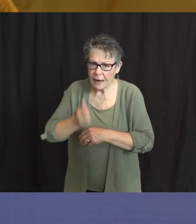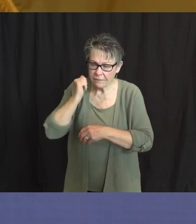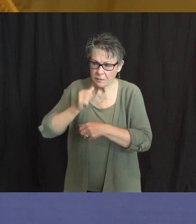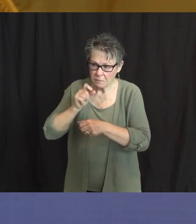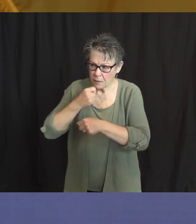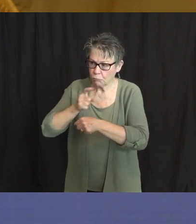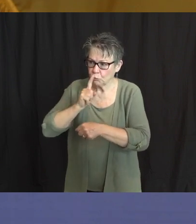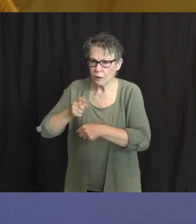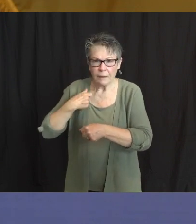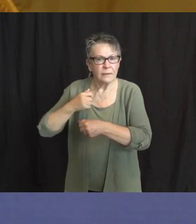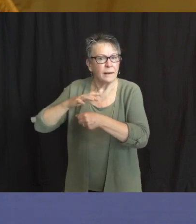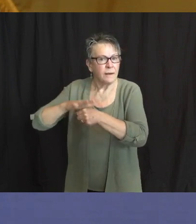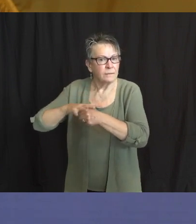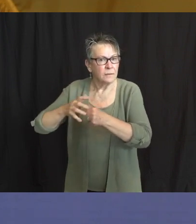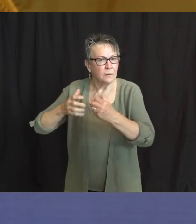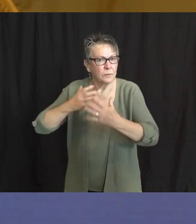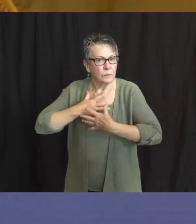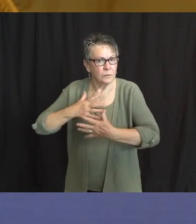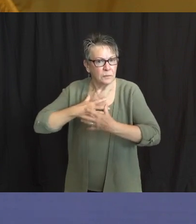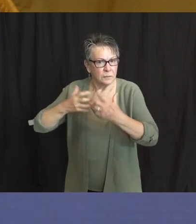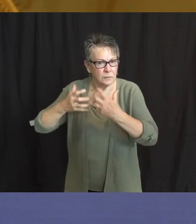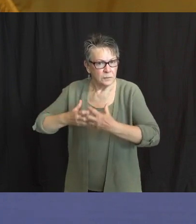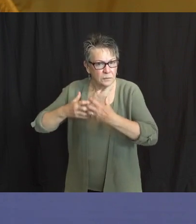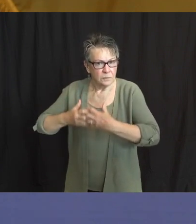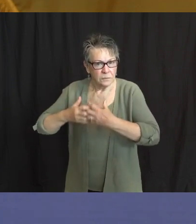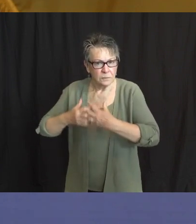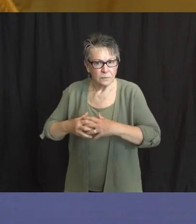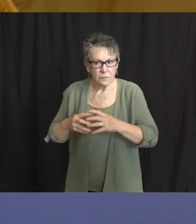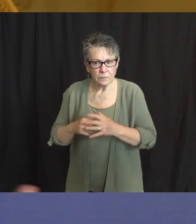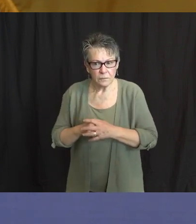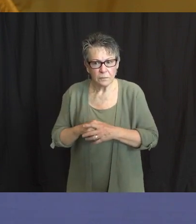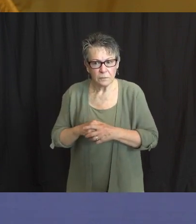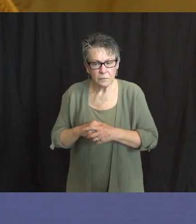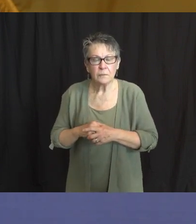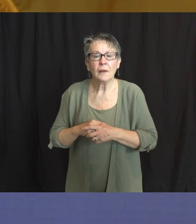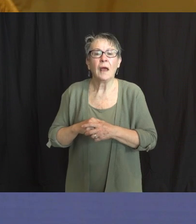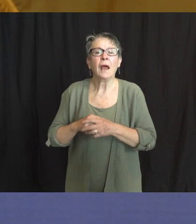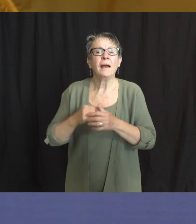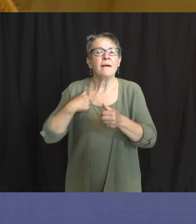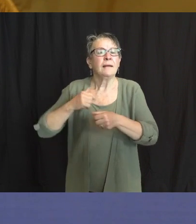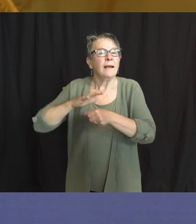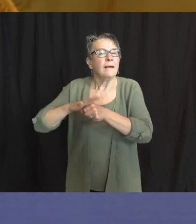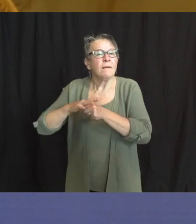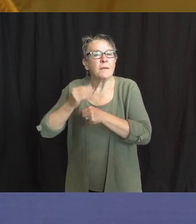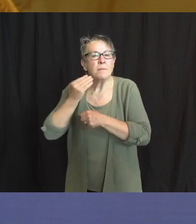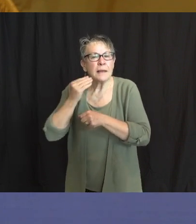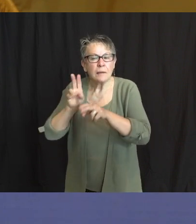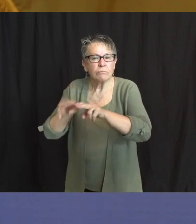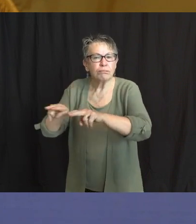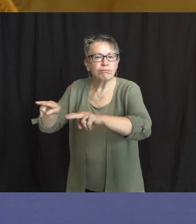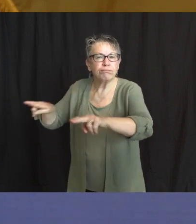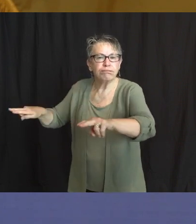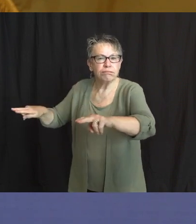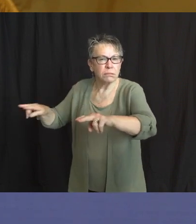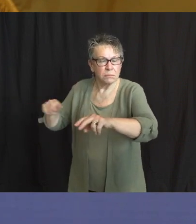gradually resume full scope of services when possible and safe to do so based on these guidelines.